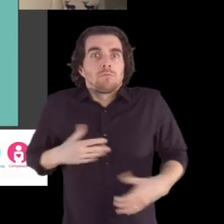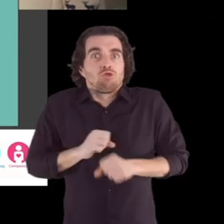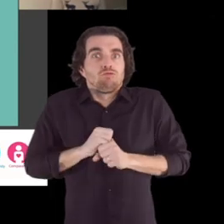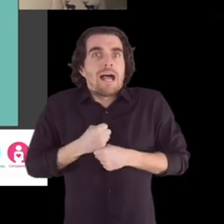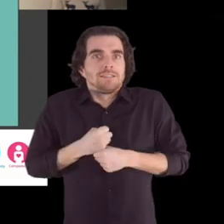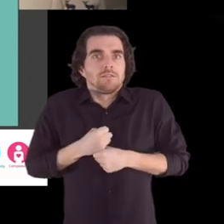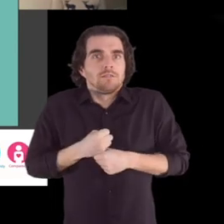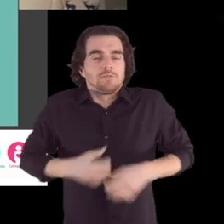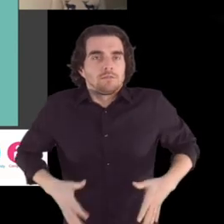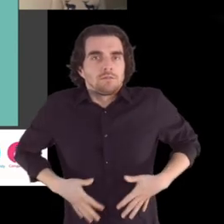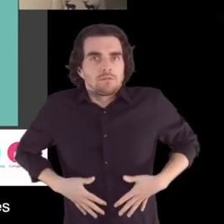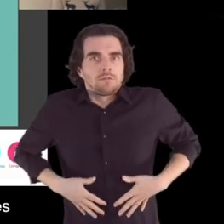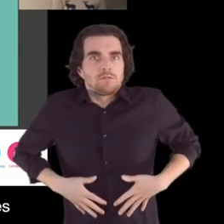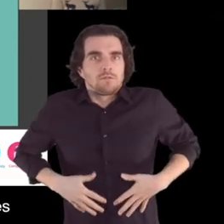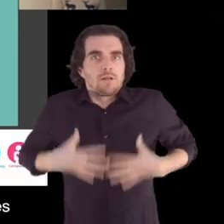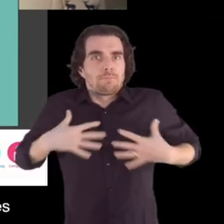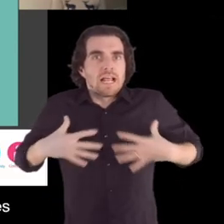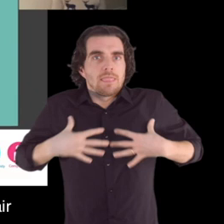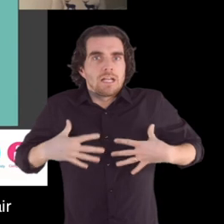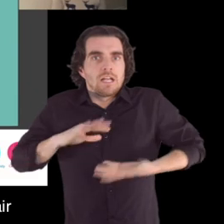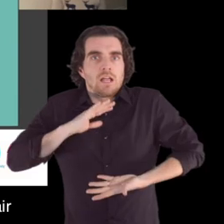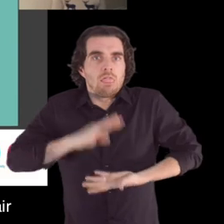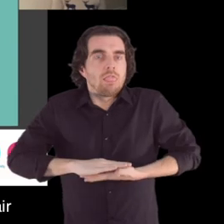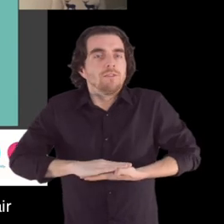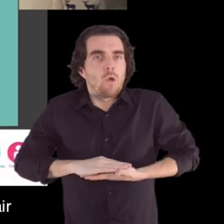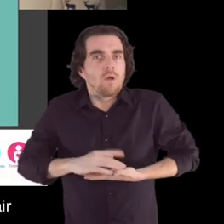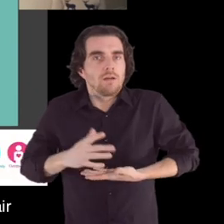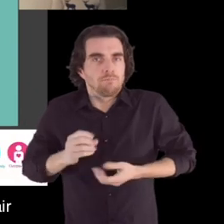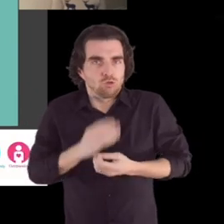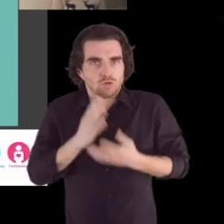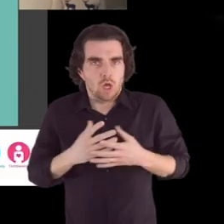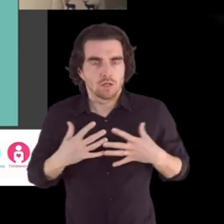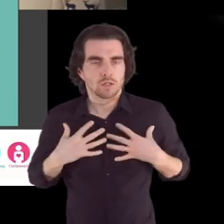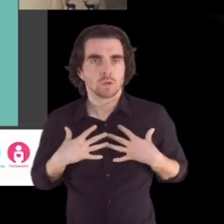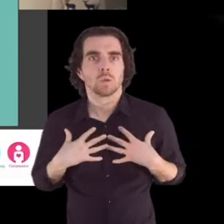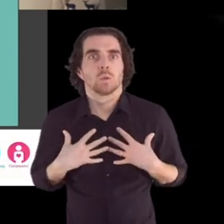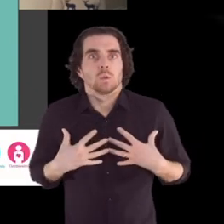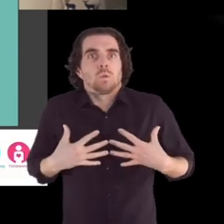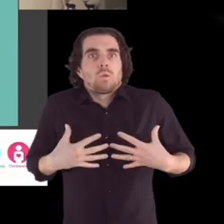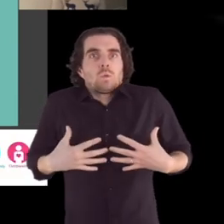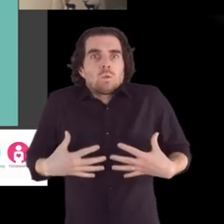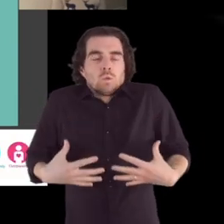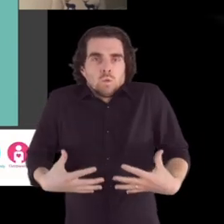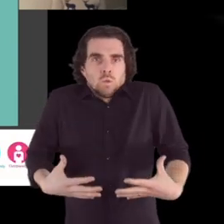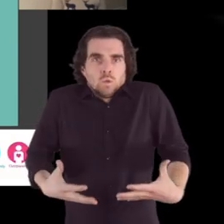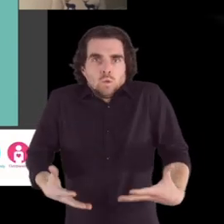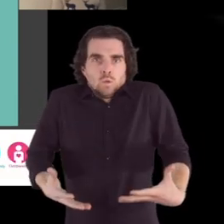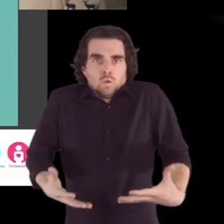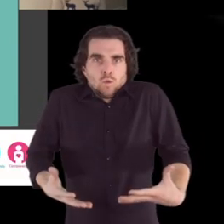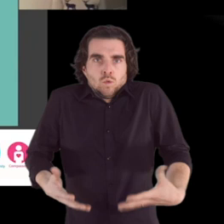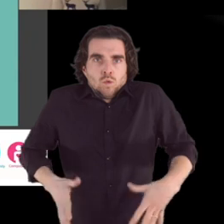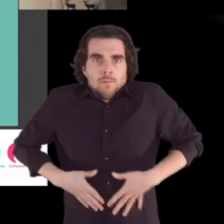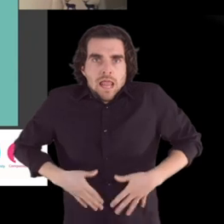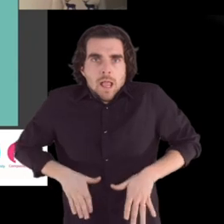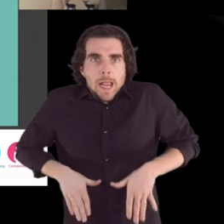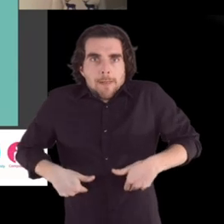happens when we start getting stressed is we stop breathing from our bellies and all of our kind of breathing and air is coming right here. So really light, shallow breathing. So